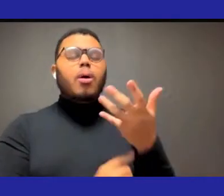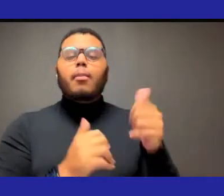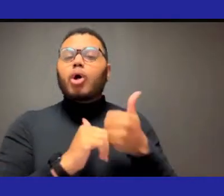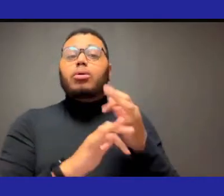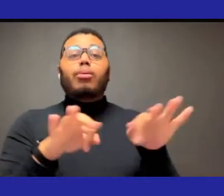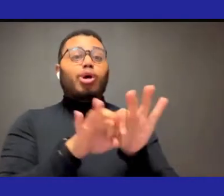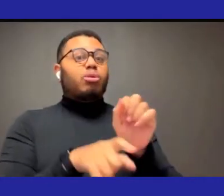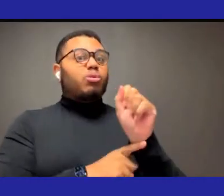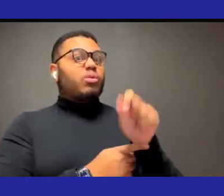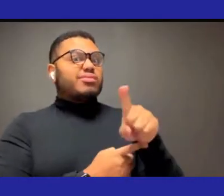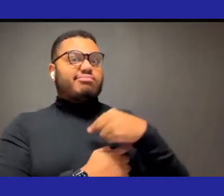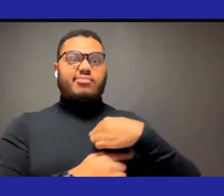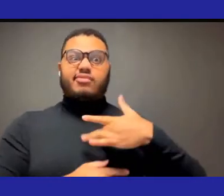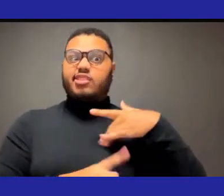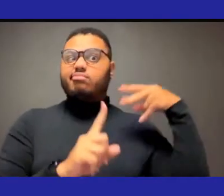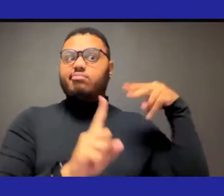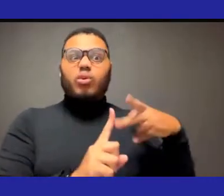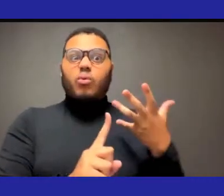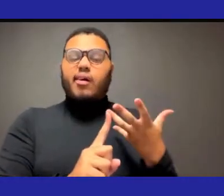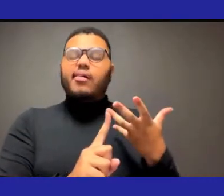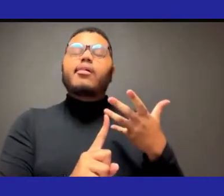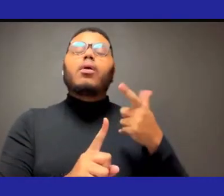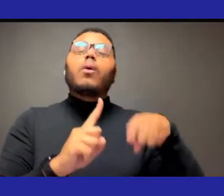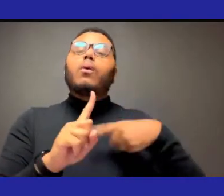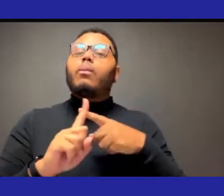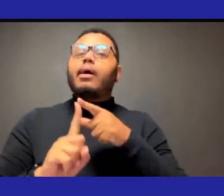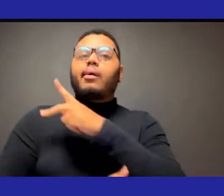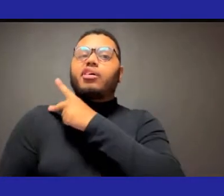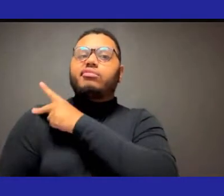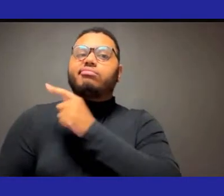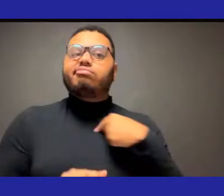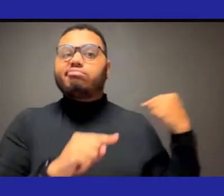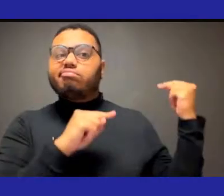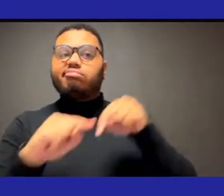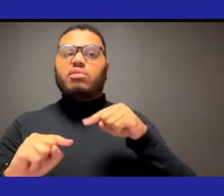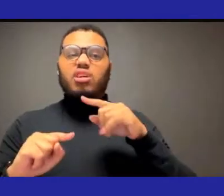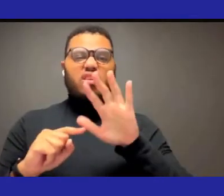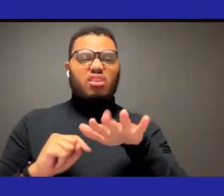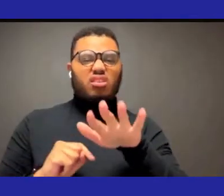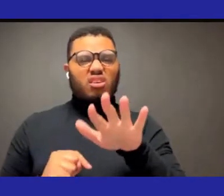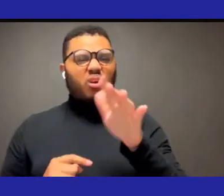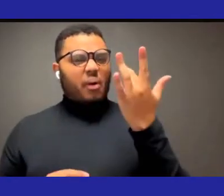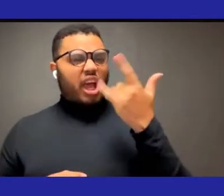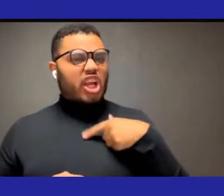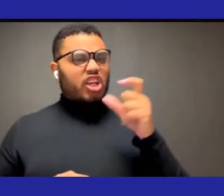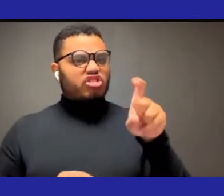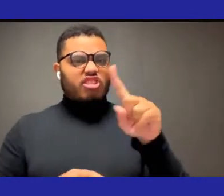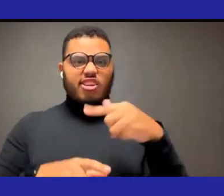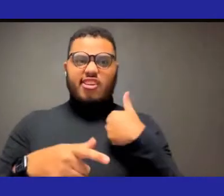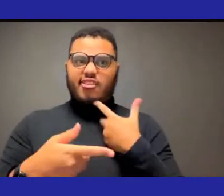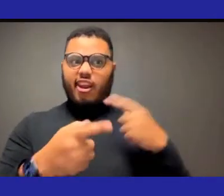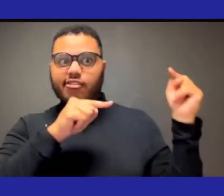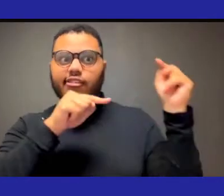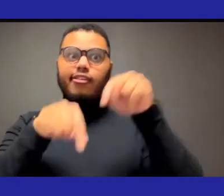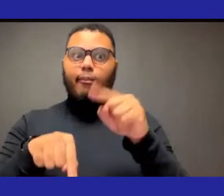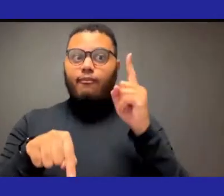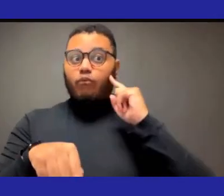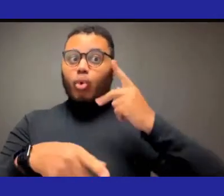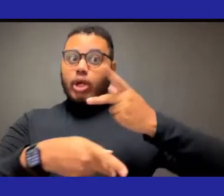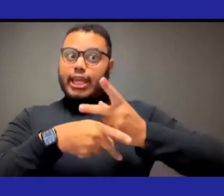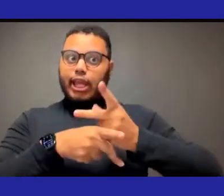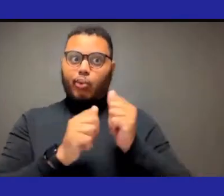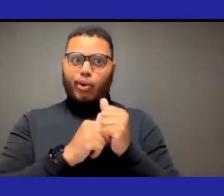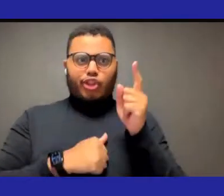feel, is when a patient comes in and says, why should I get my care with you? What is it about